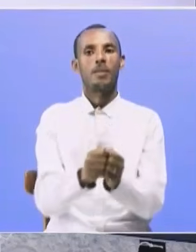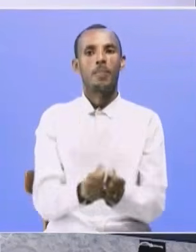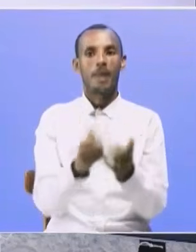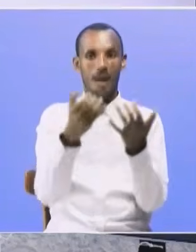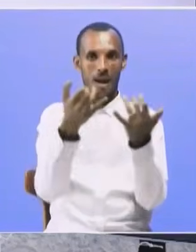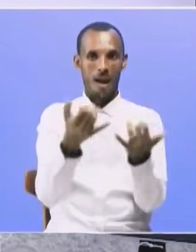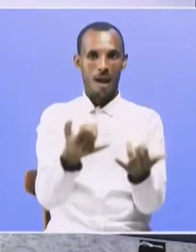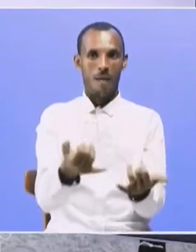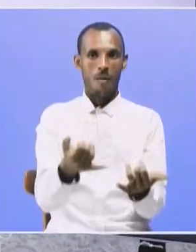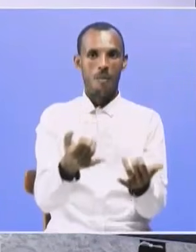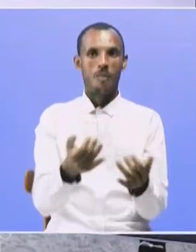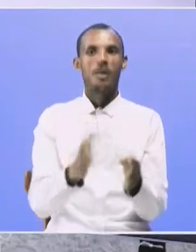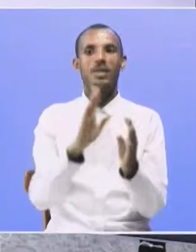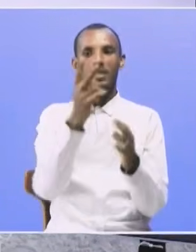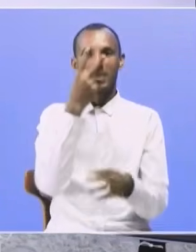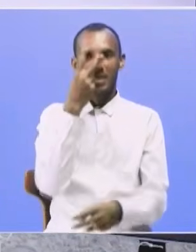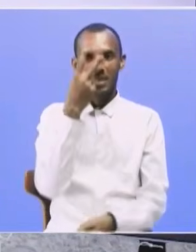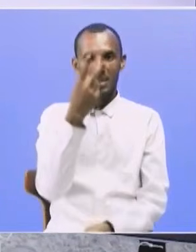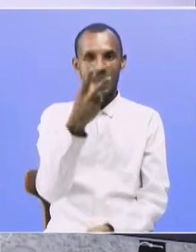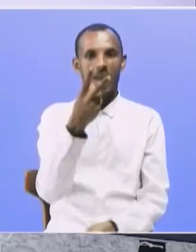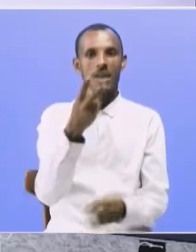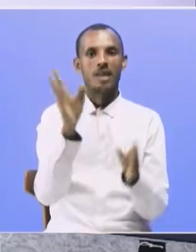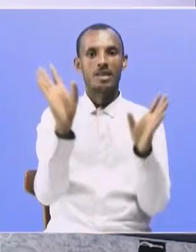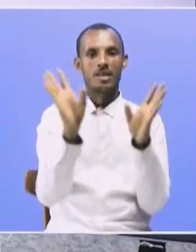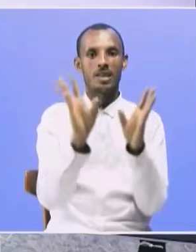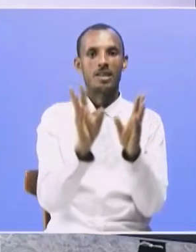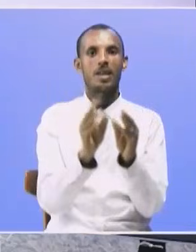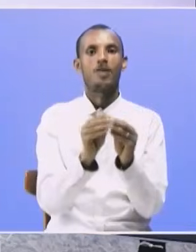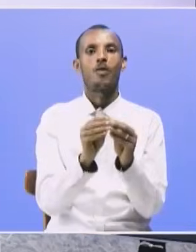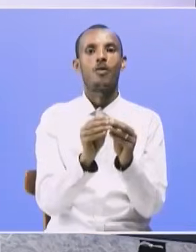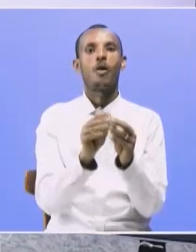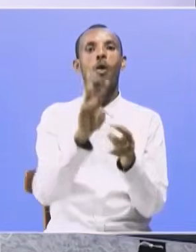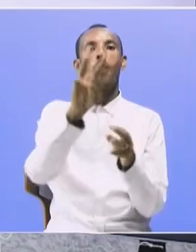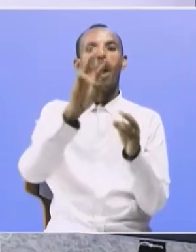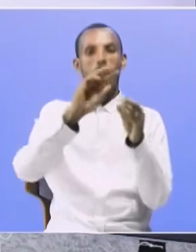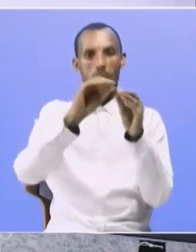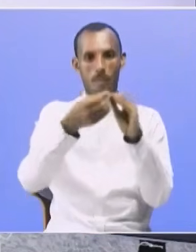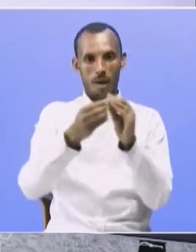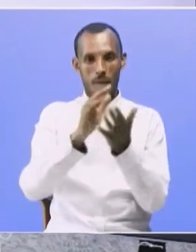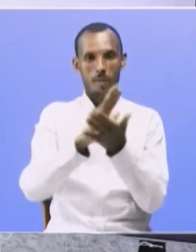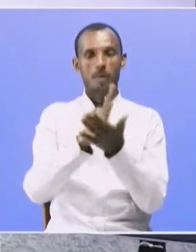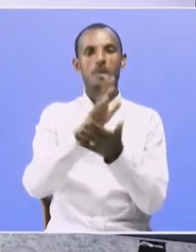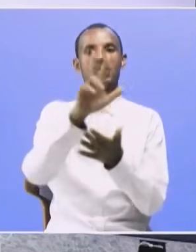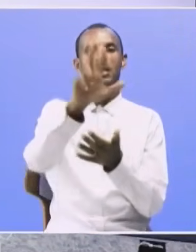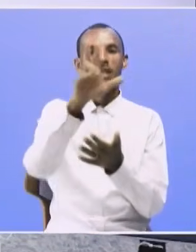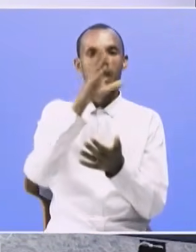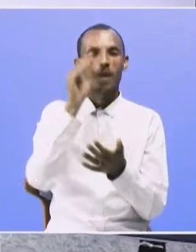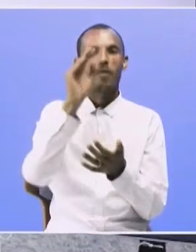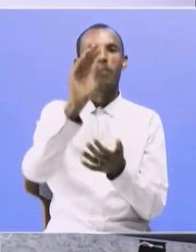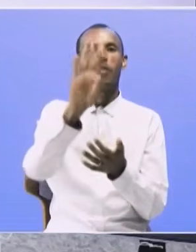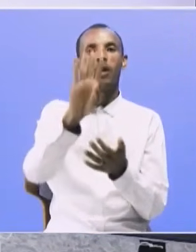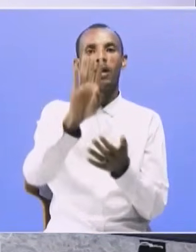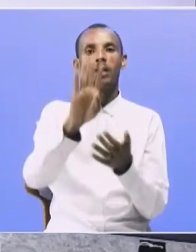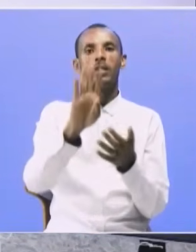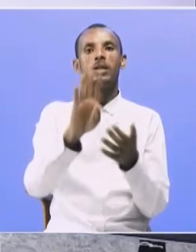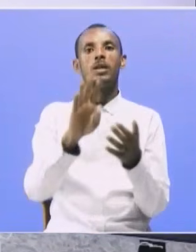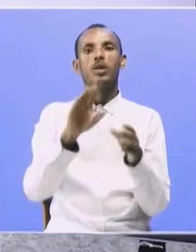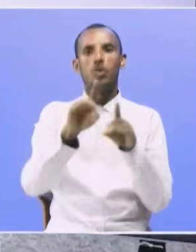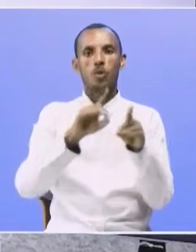Now, let's see the set of whole numbers between 3 and 4. Do we have a whole number between 3 and